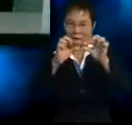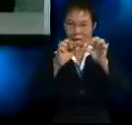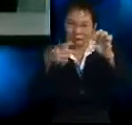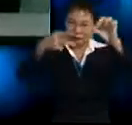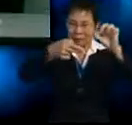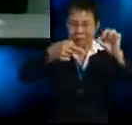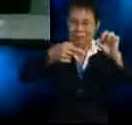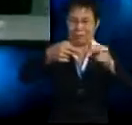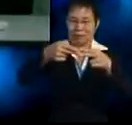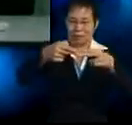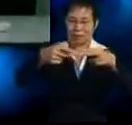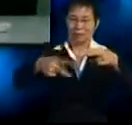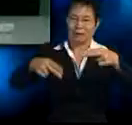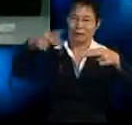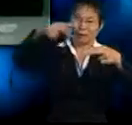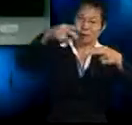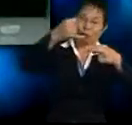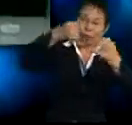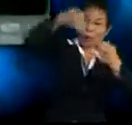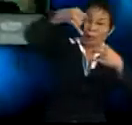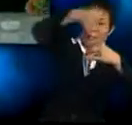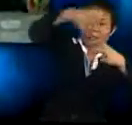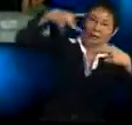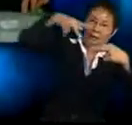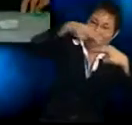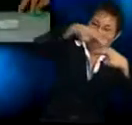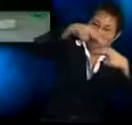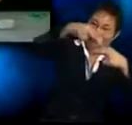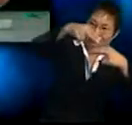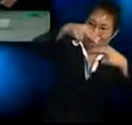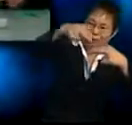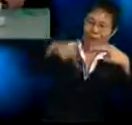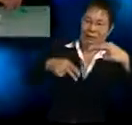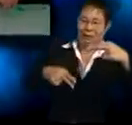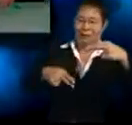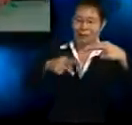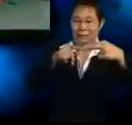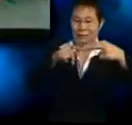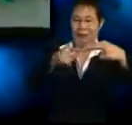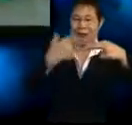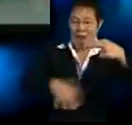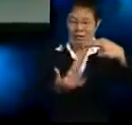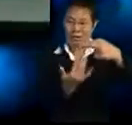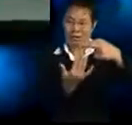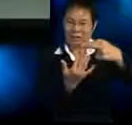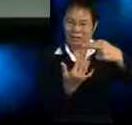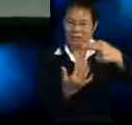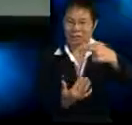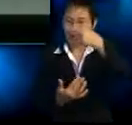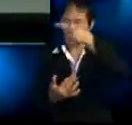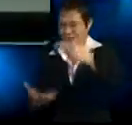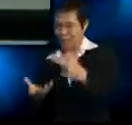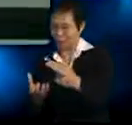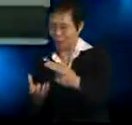Cut the copper wire with the scissors and then place the heated marble chip into a